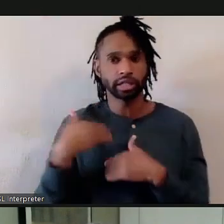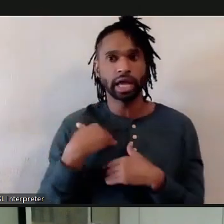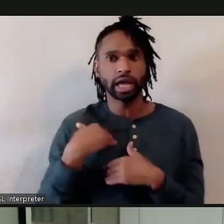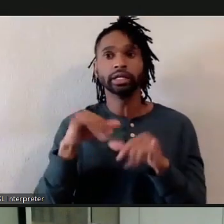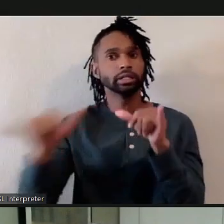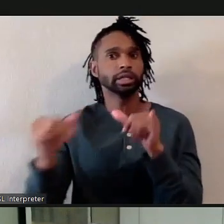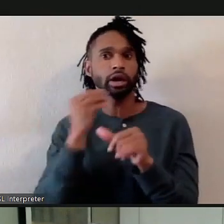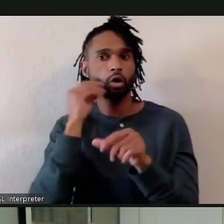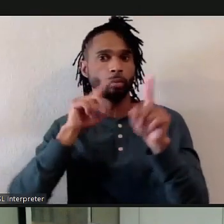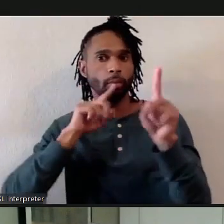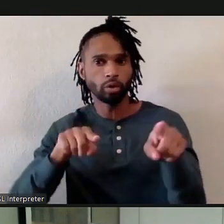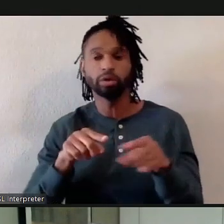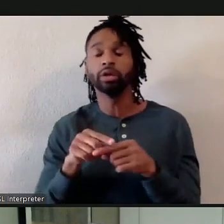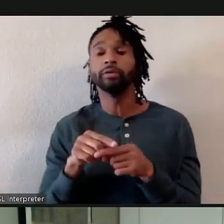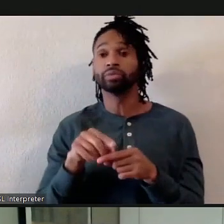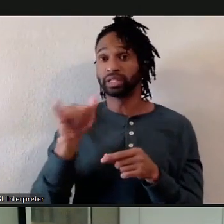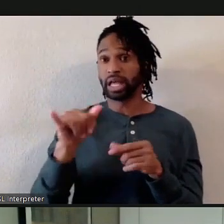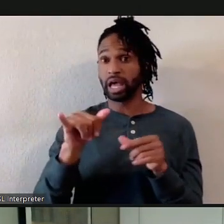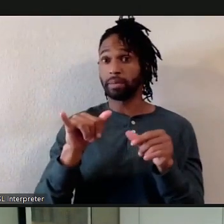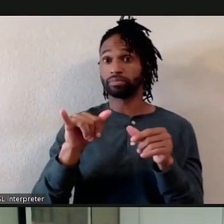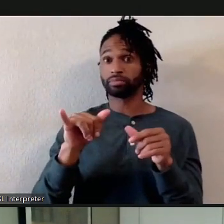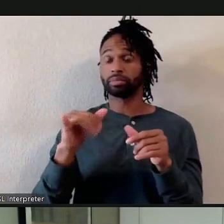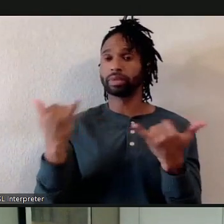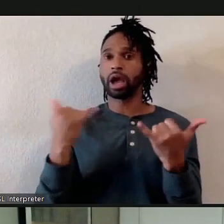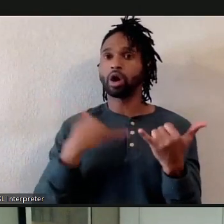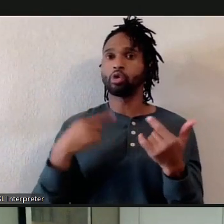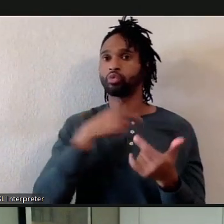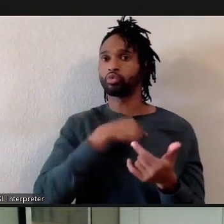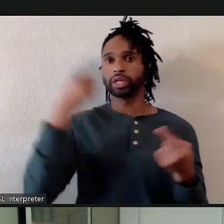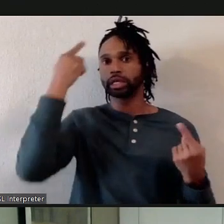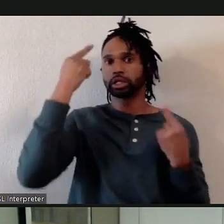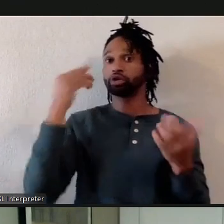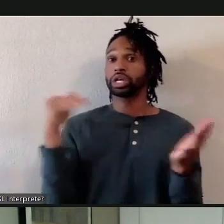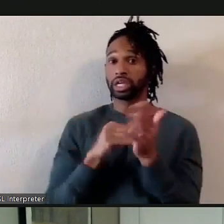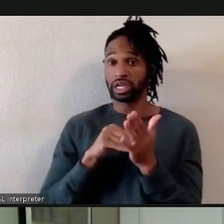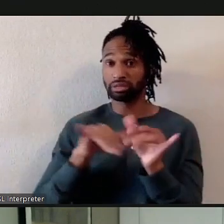that. Is that now back on the table? Is the stay-at-home order now back on the table?